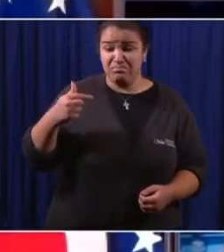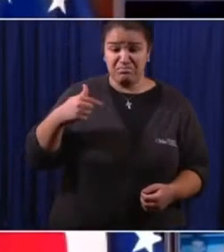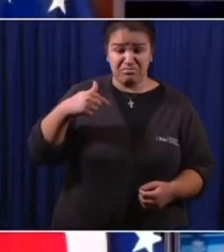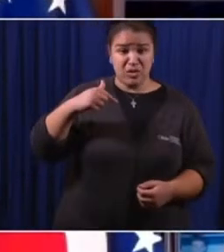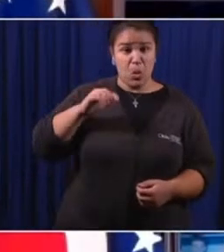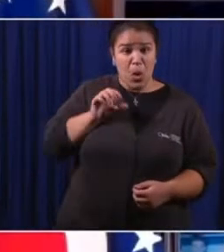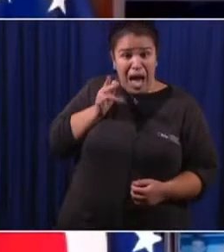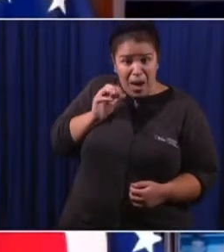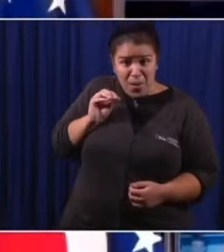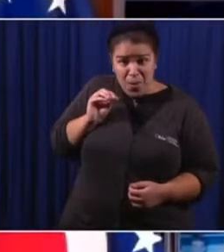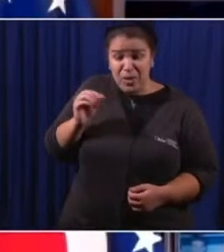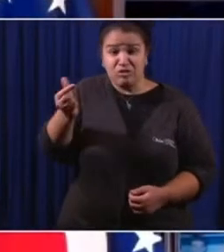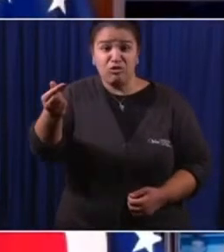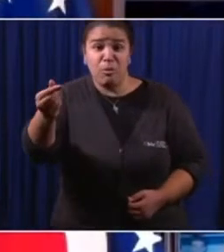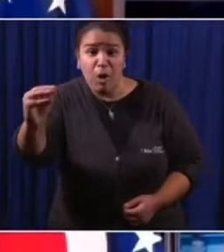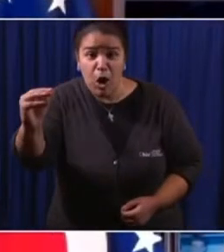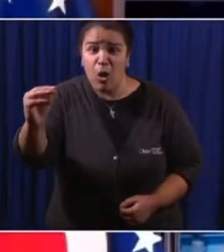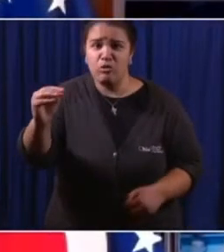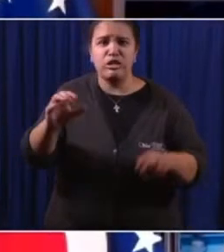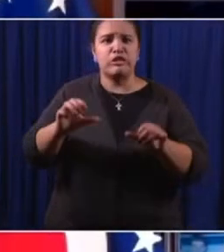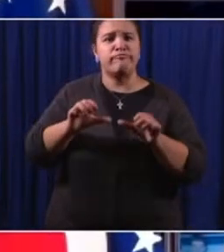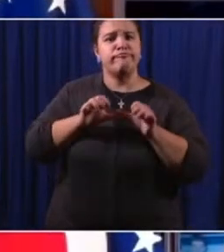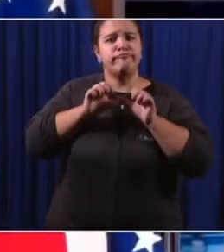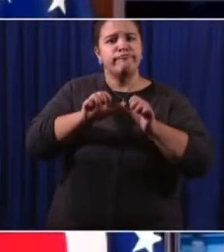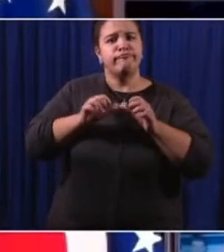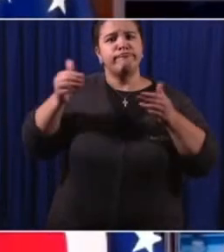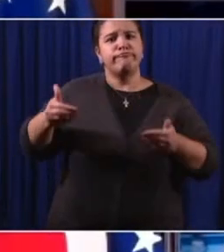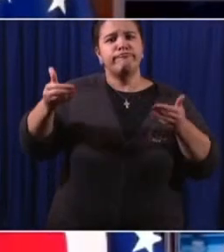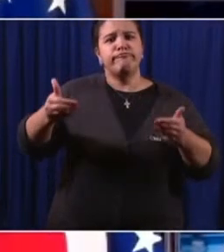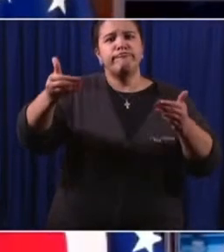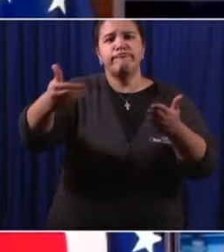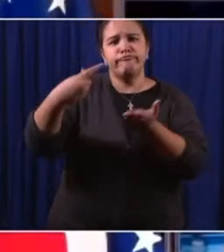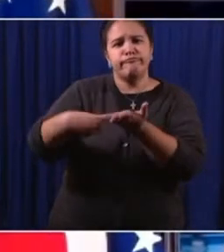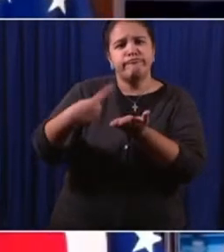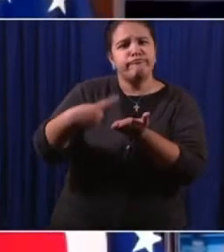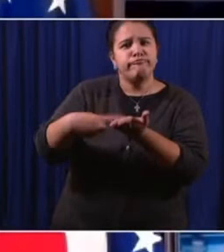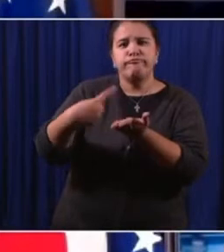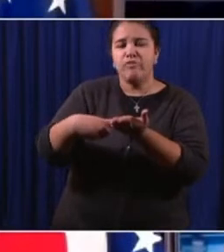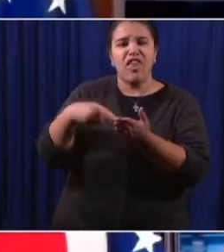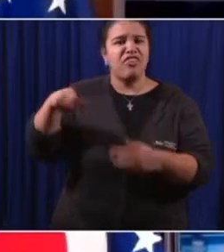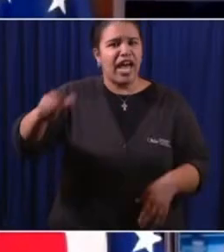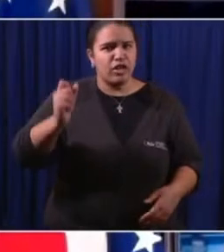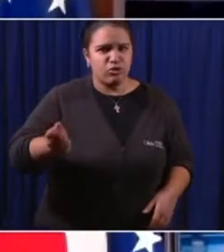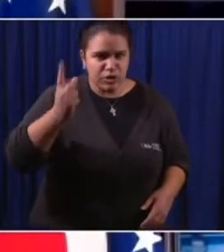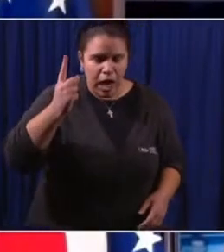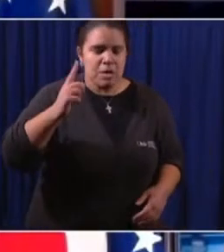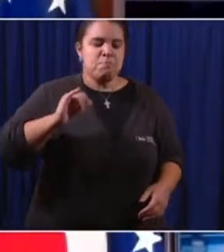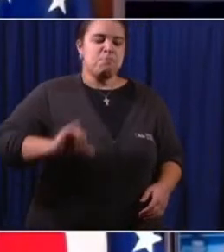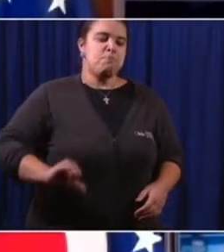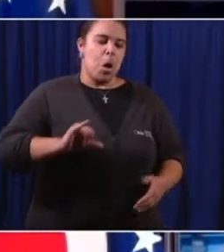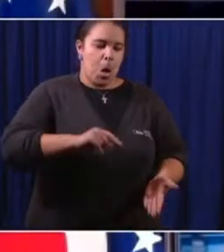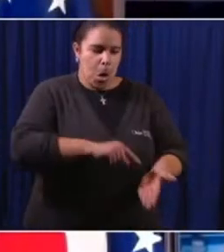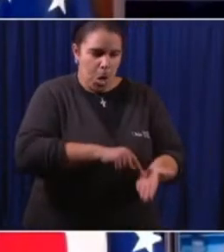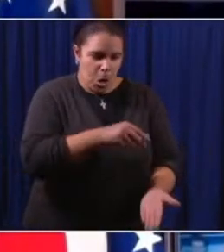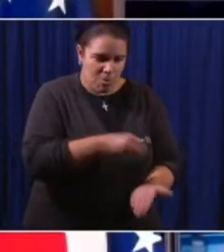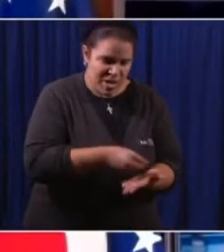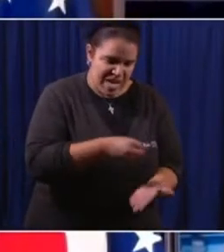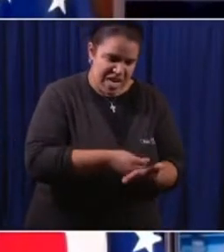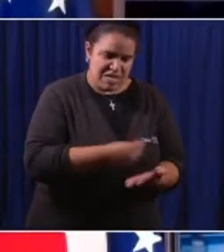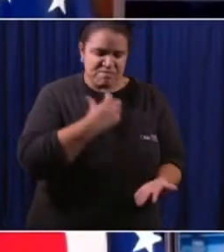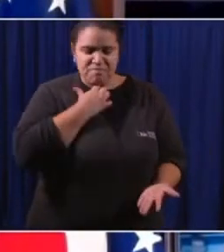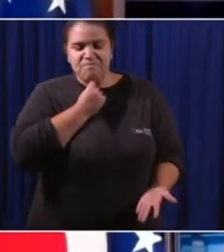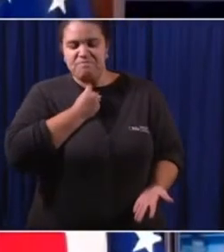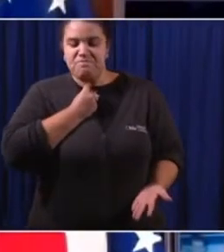them. We recognize our mutual obligation. They have an obligation to the taxpayers of the state of Ohio, and we